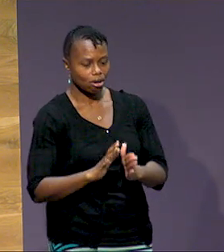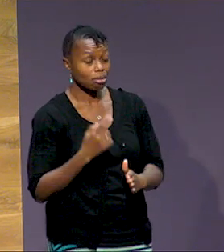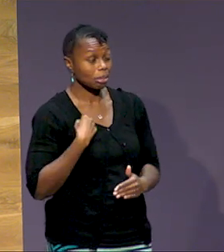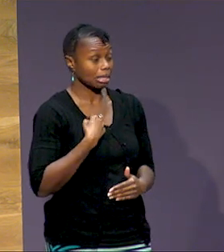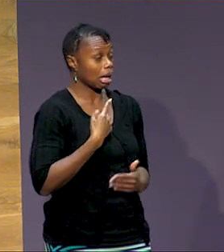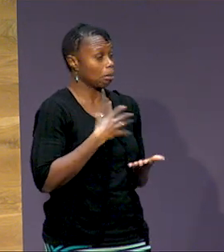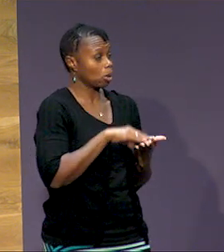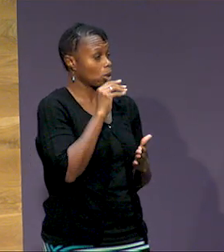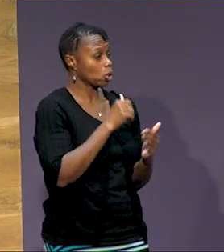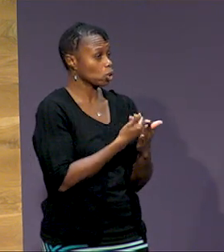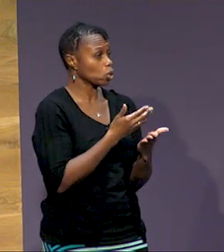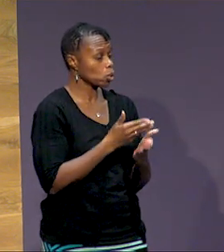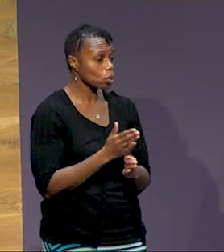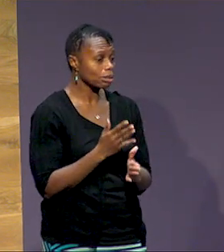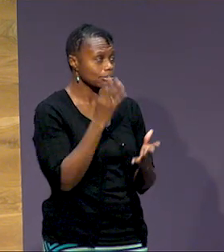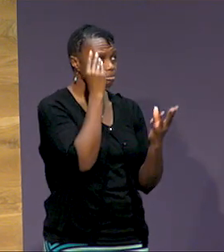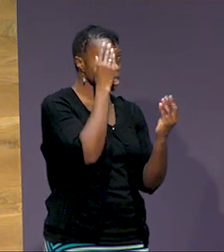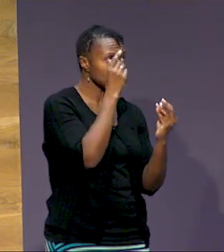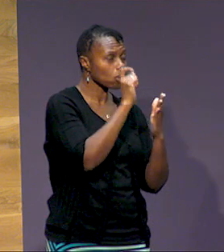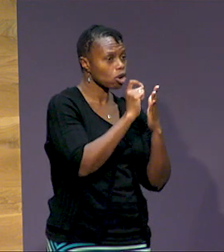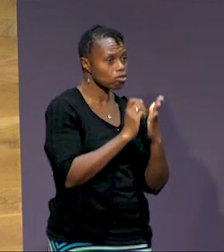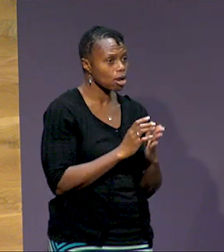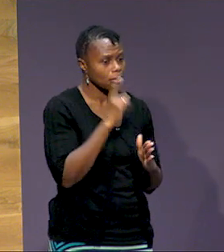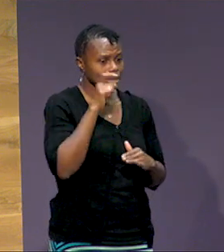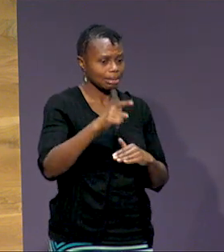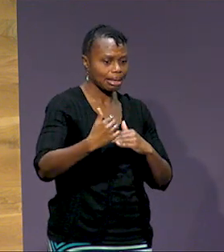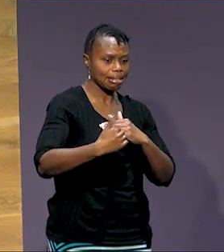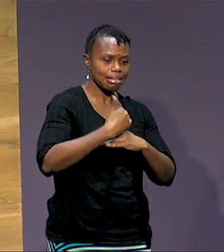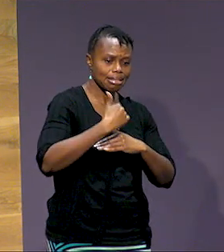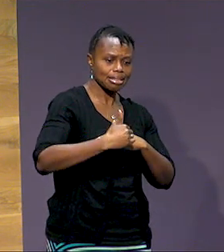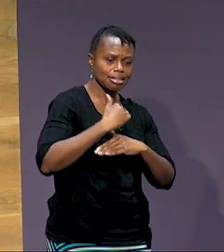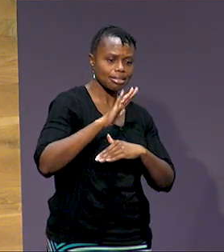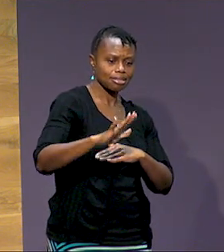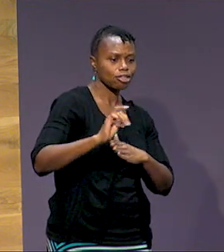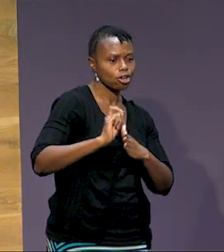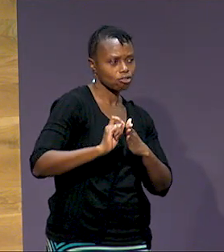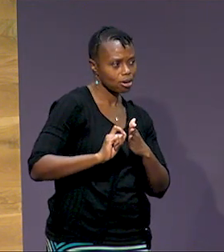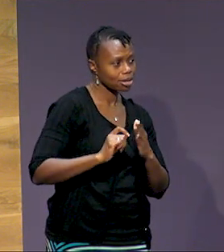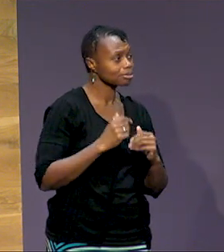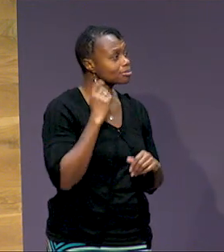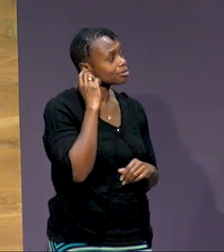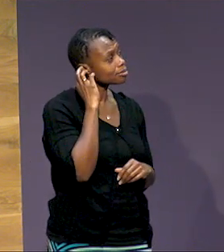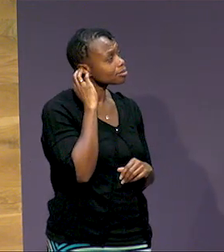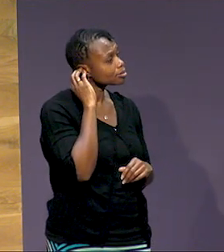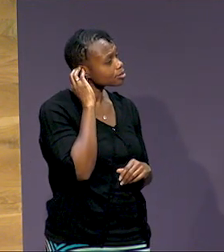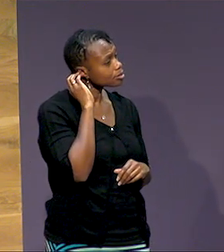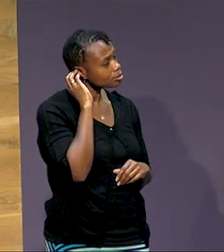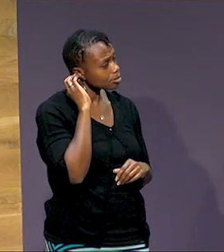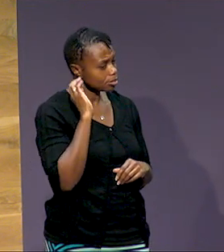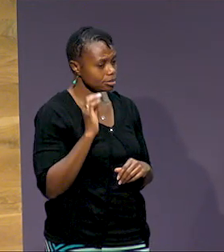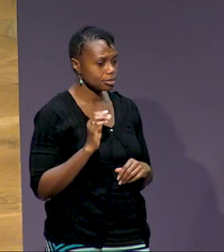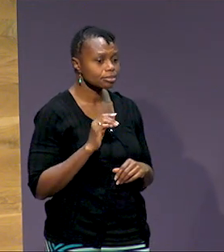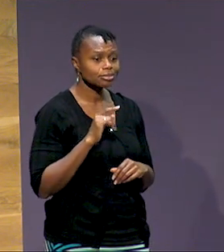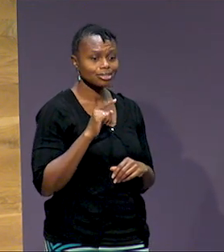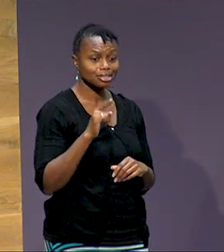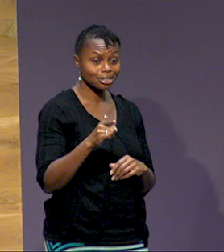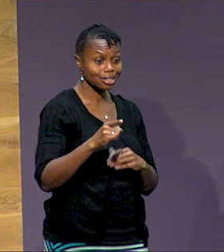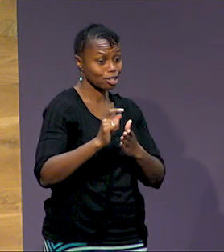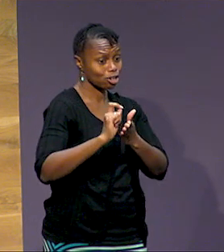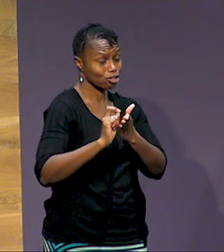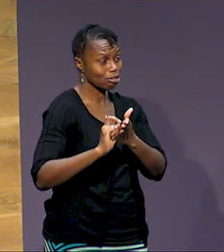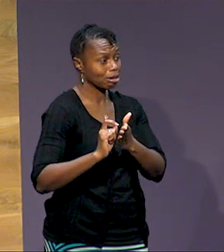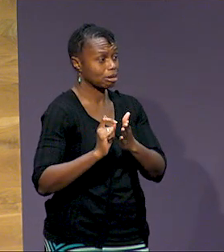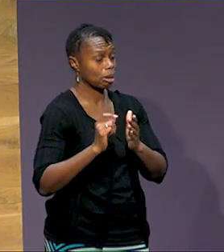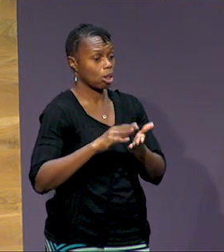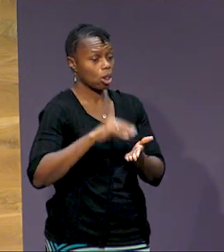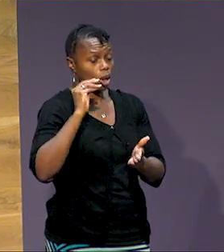ways to think about writing as new writers are submitting their writing. And as writers, they're learning, hopefully learning